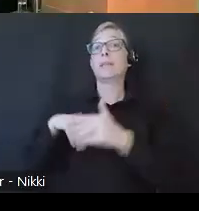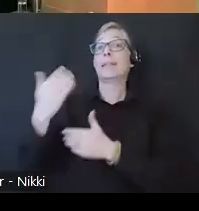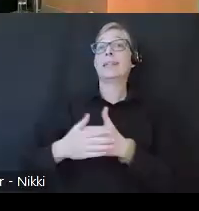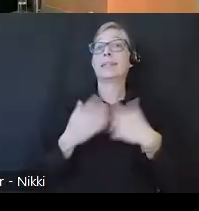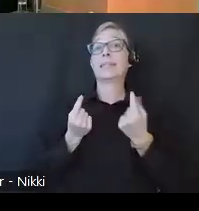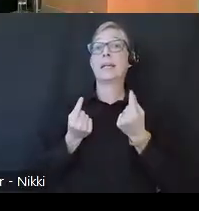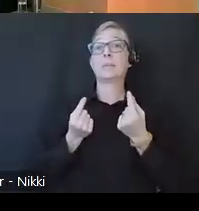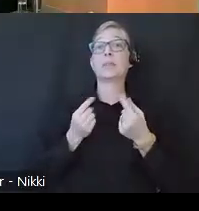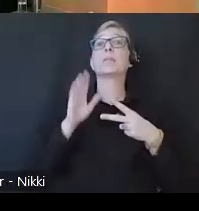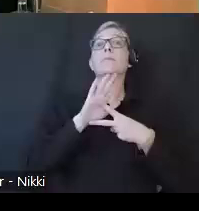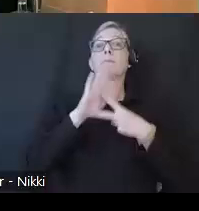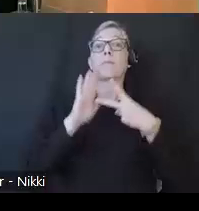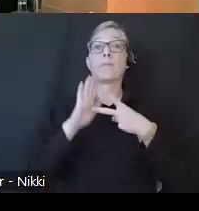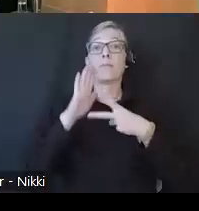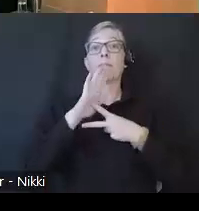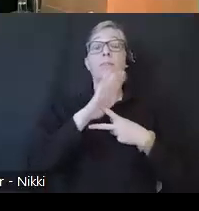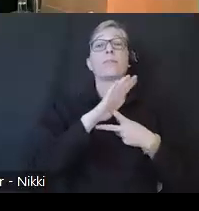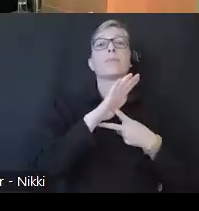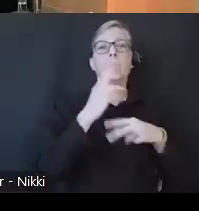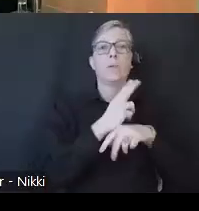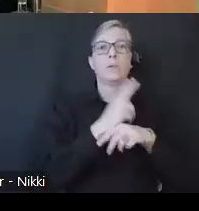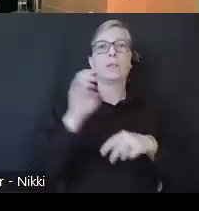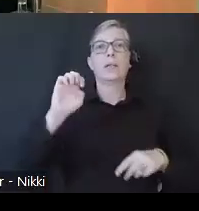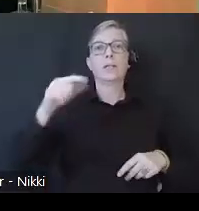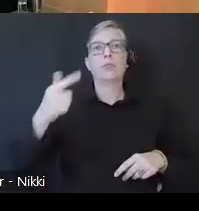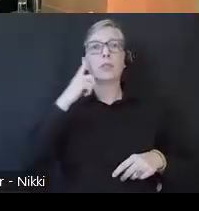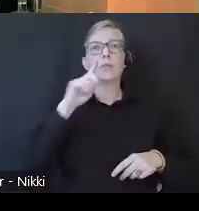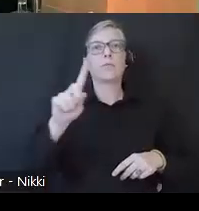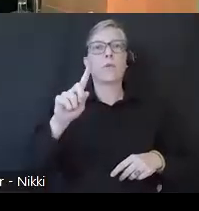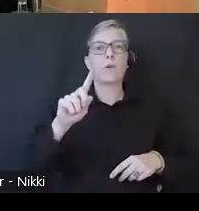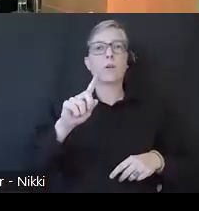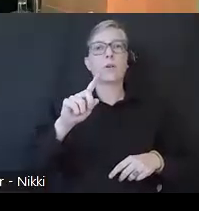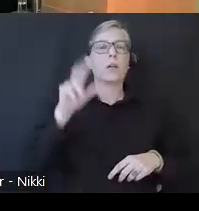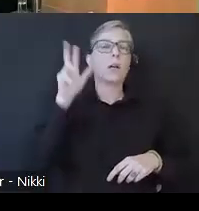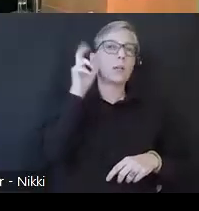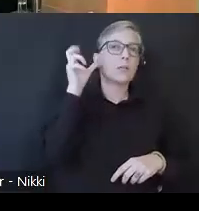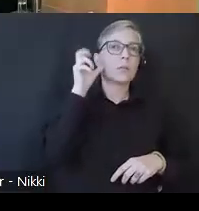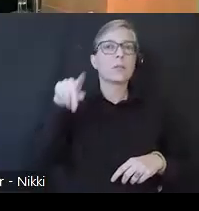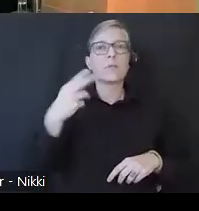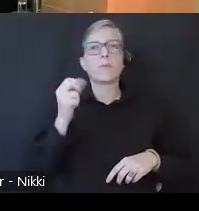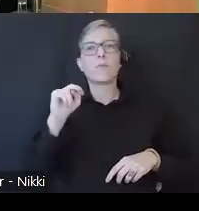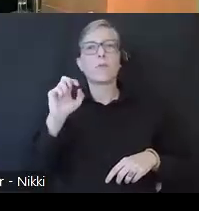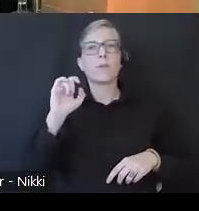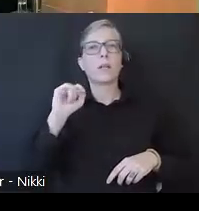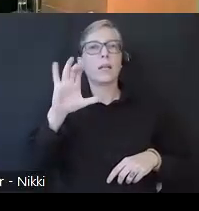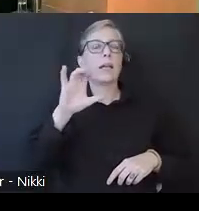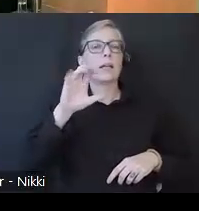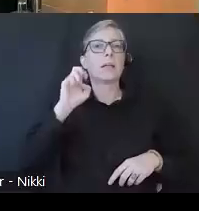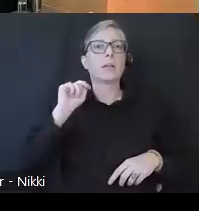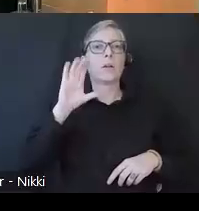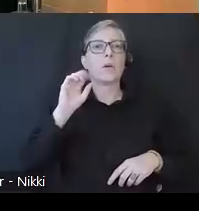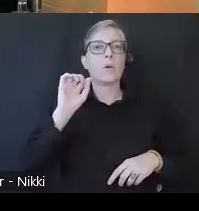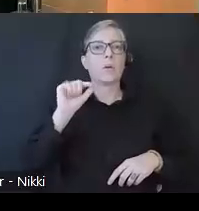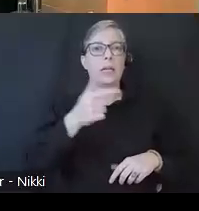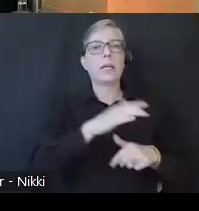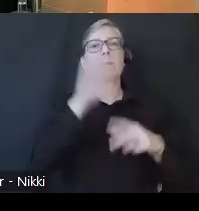incorporate EEG to examine acoustic and phonetic feature encoding in our perceptual pop-out task. We also have